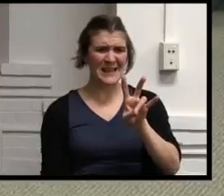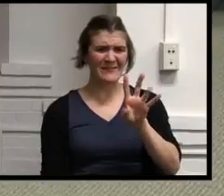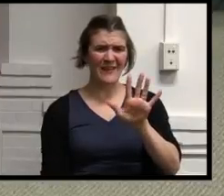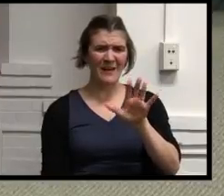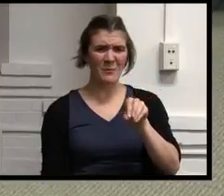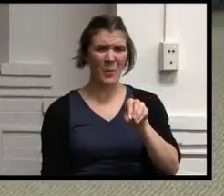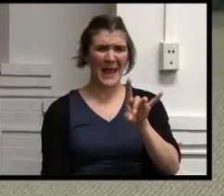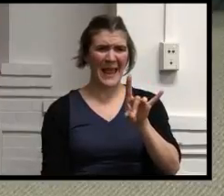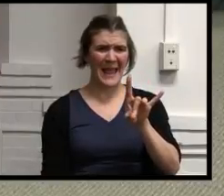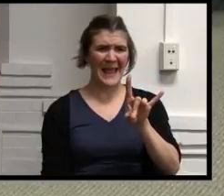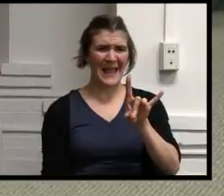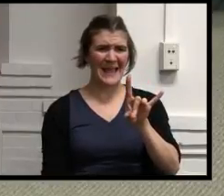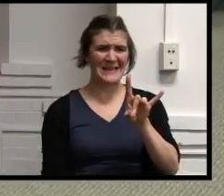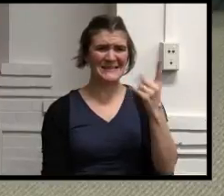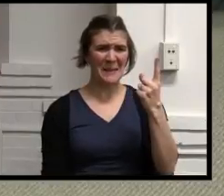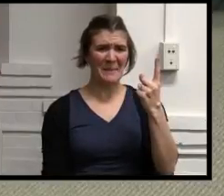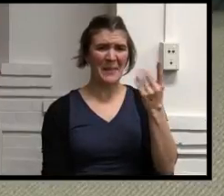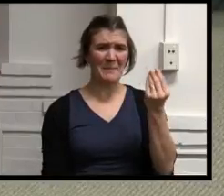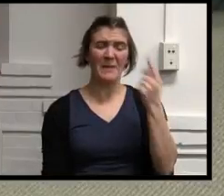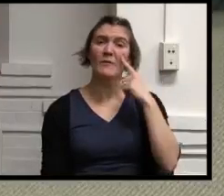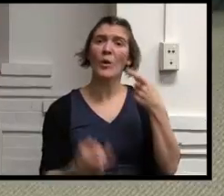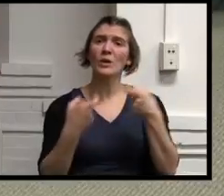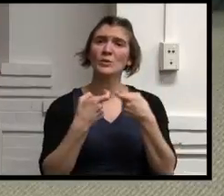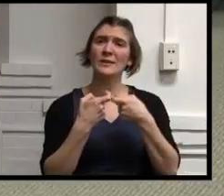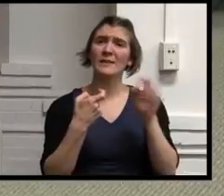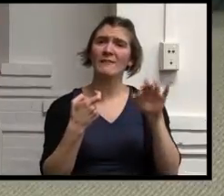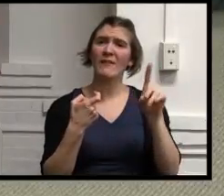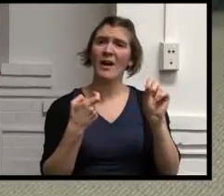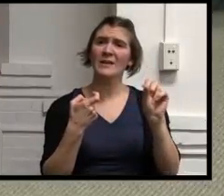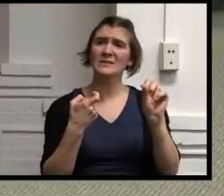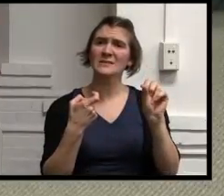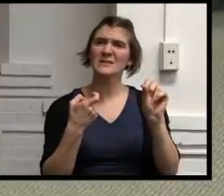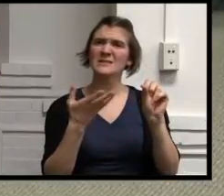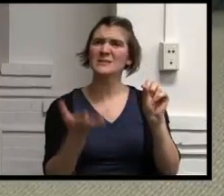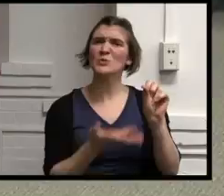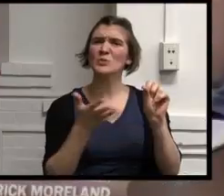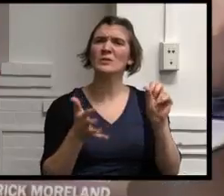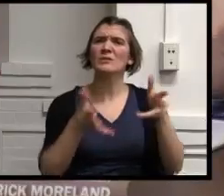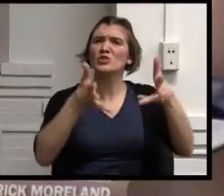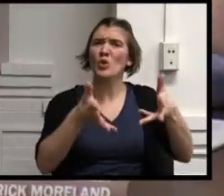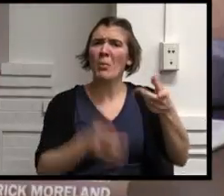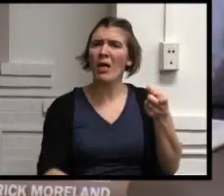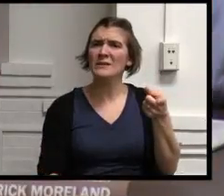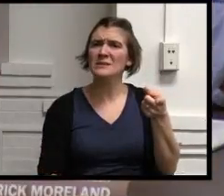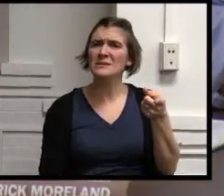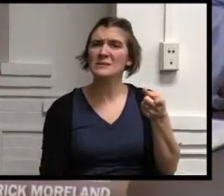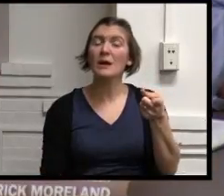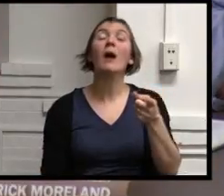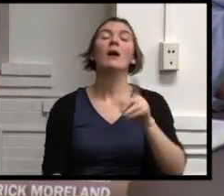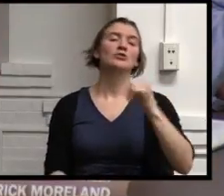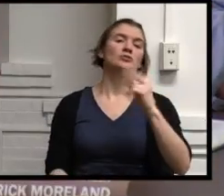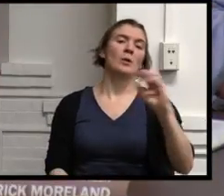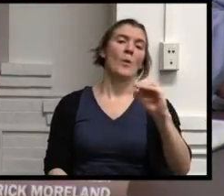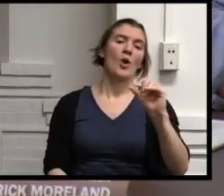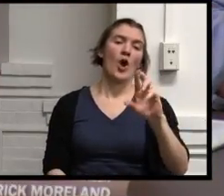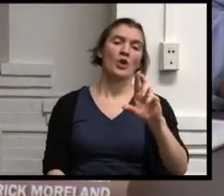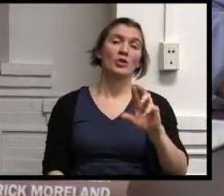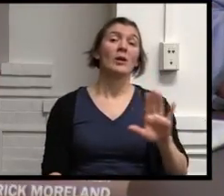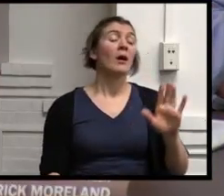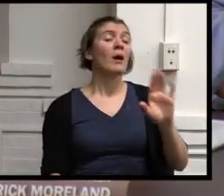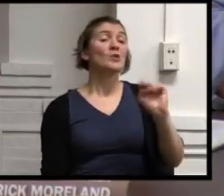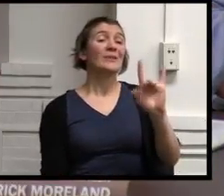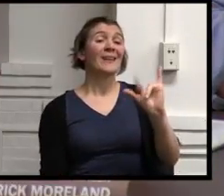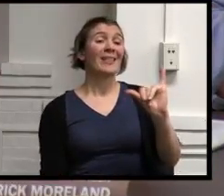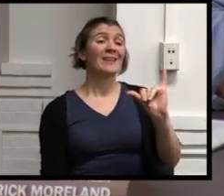of surplus revenue for the utility fund. What that is, that utilities fund is a